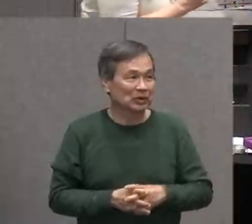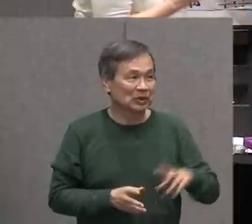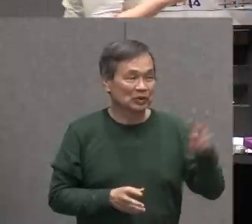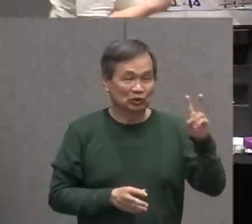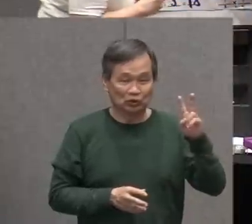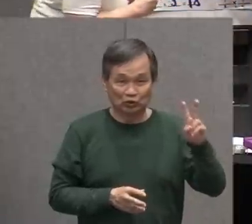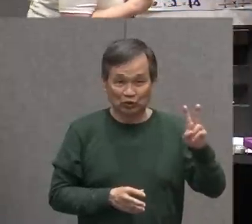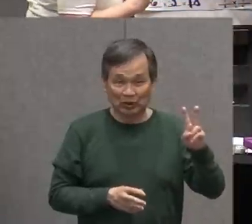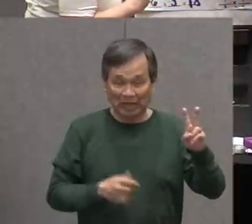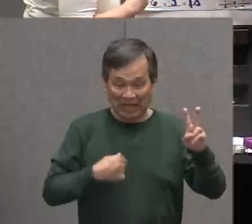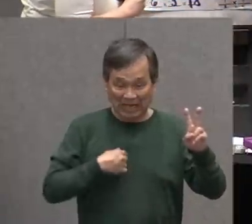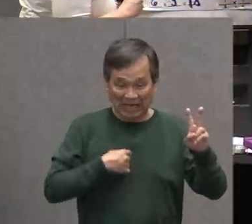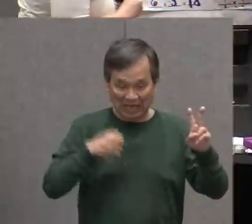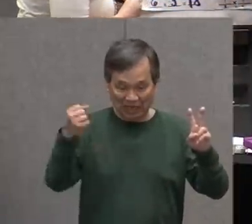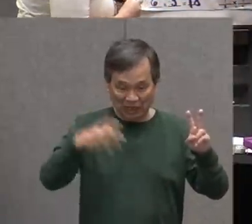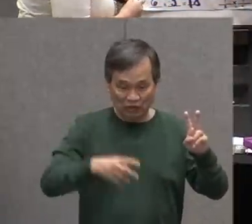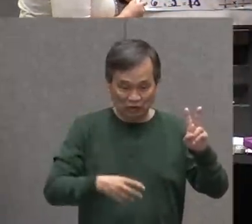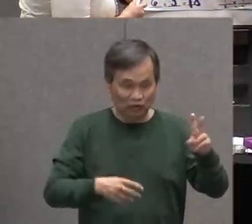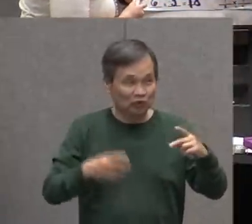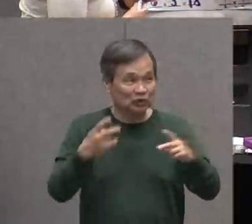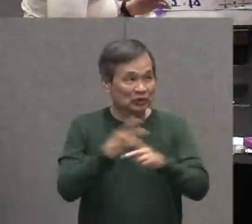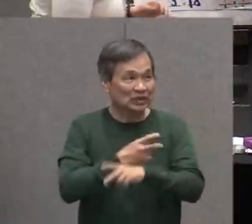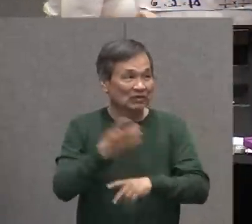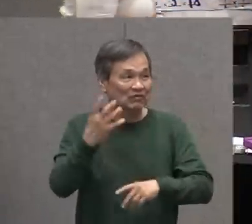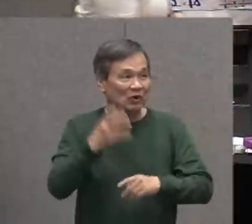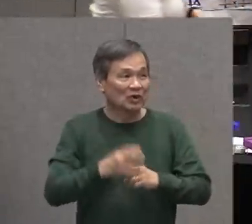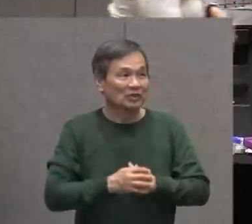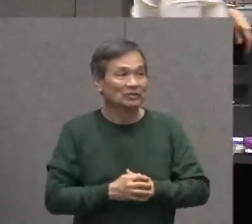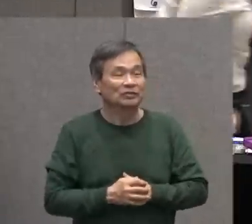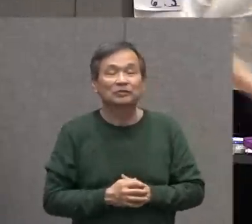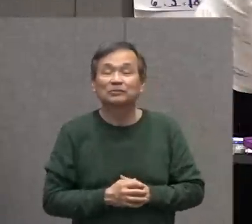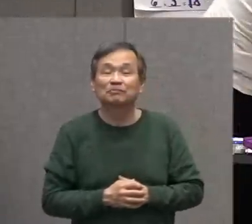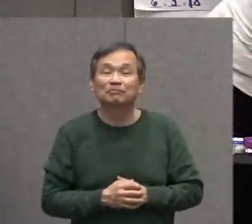4, so I'm going to do this spot up here.